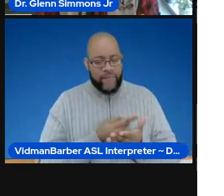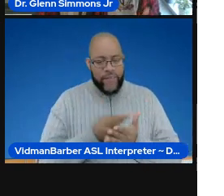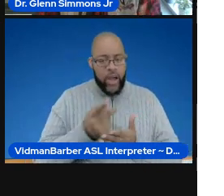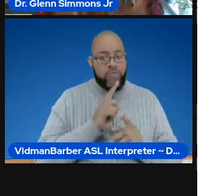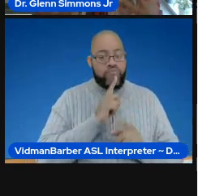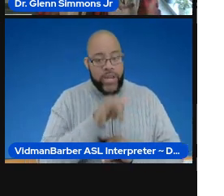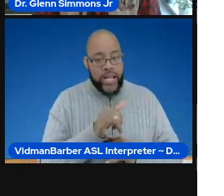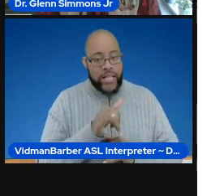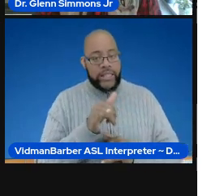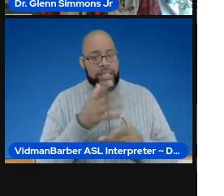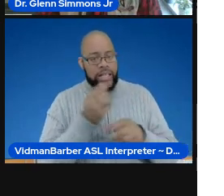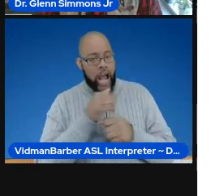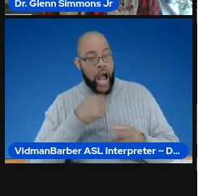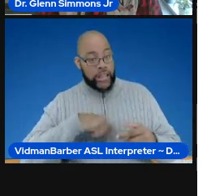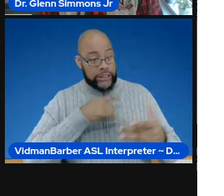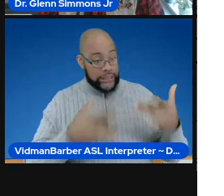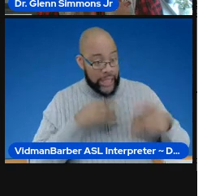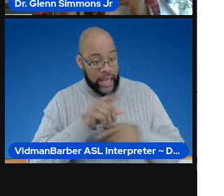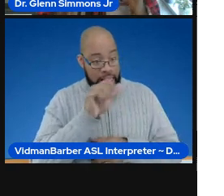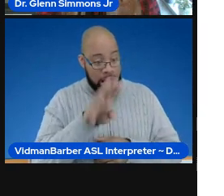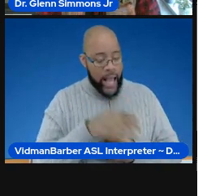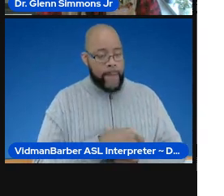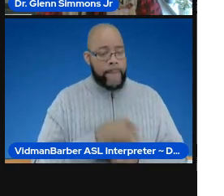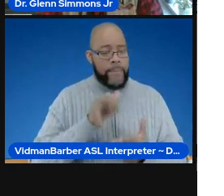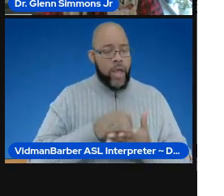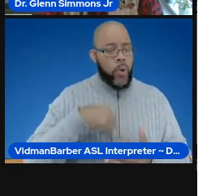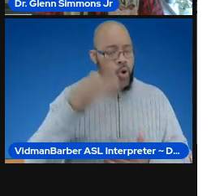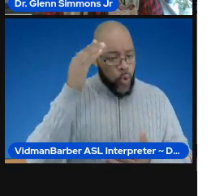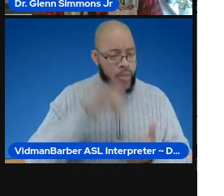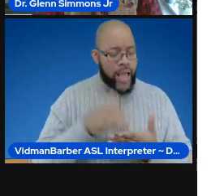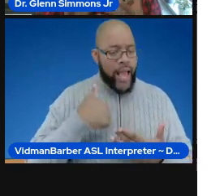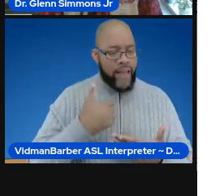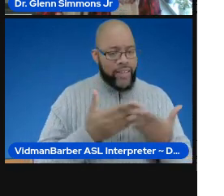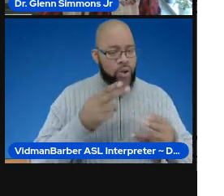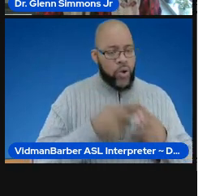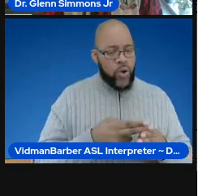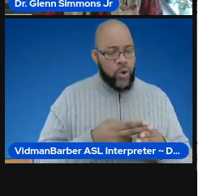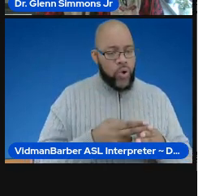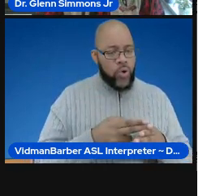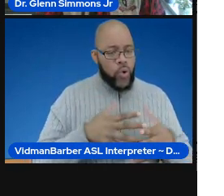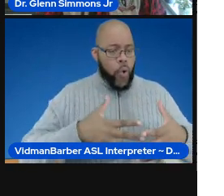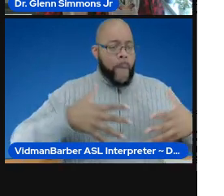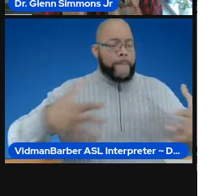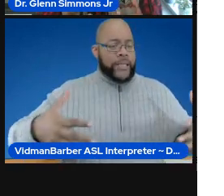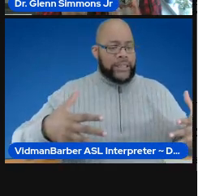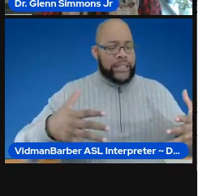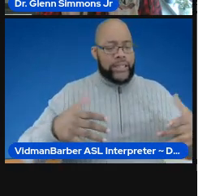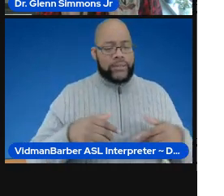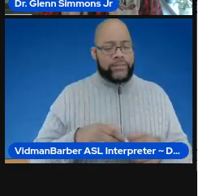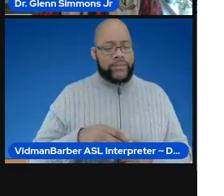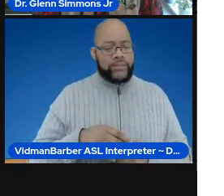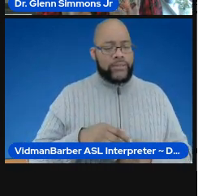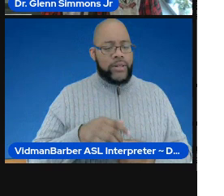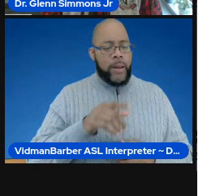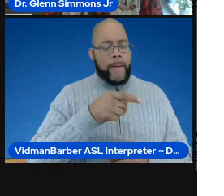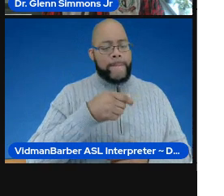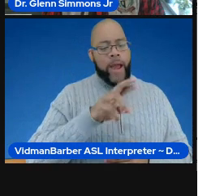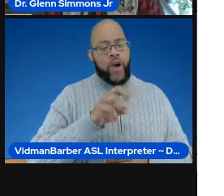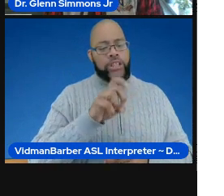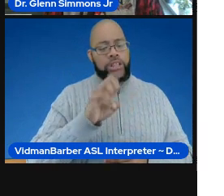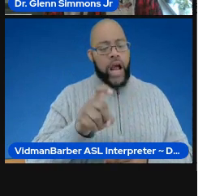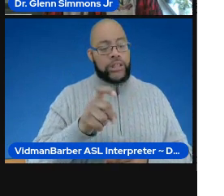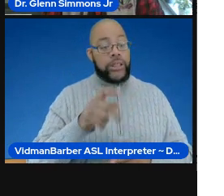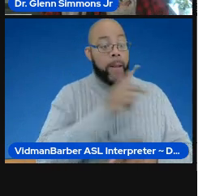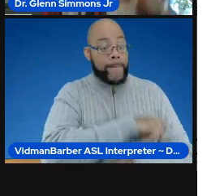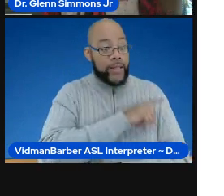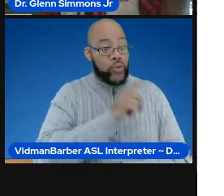really got us excited in our laboratory was that we know that there's this thing called the obesity paradox. This is a situation in which patients